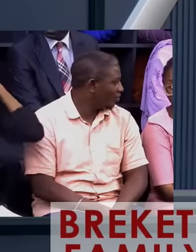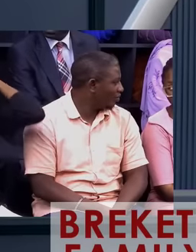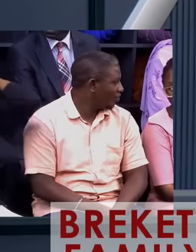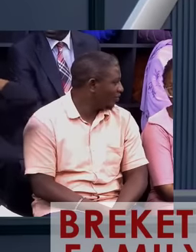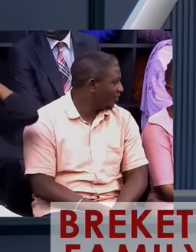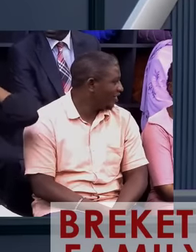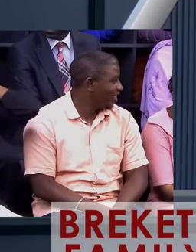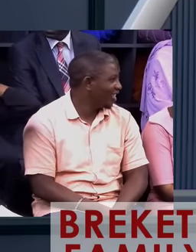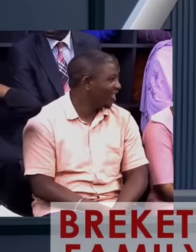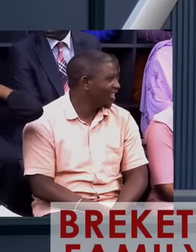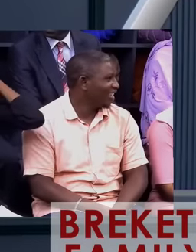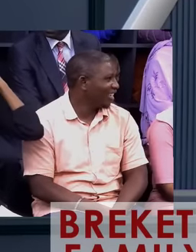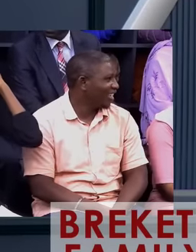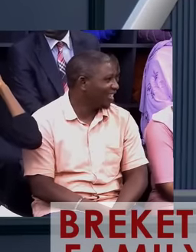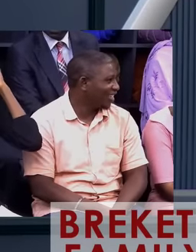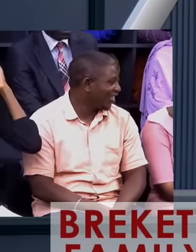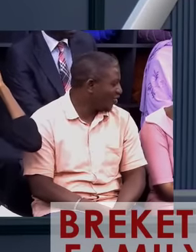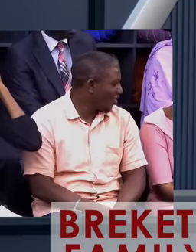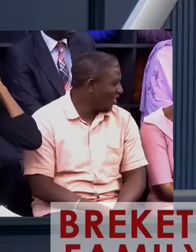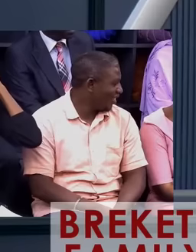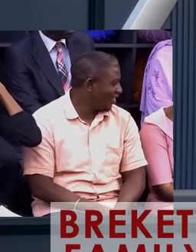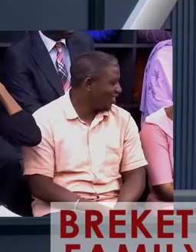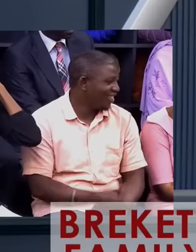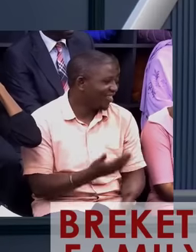you hello good